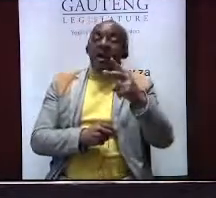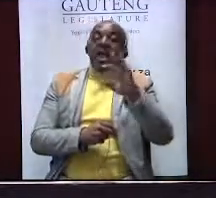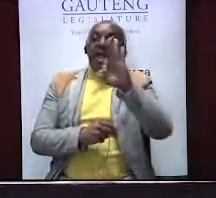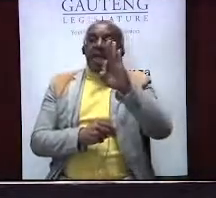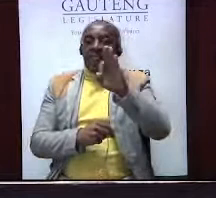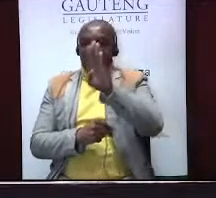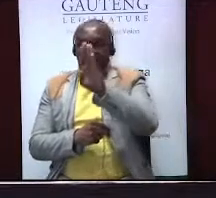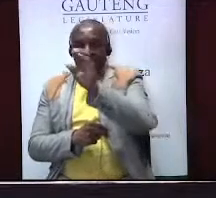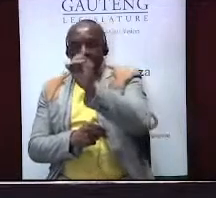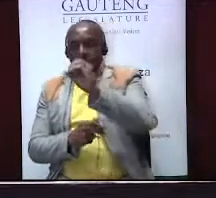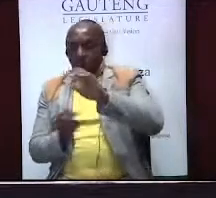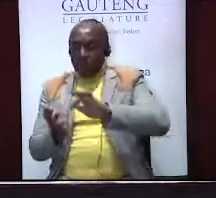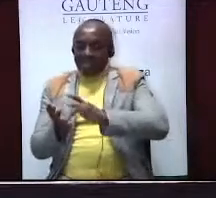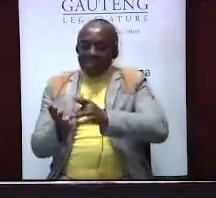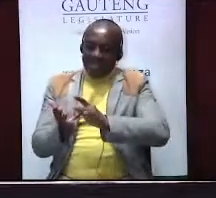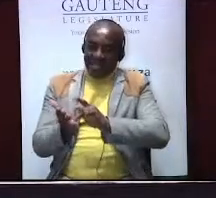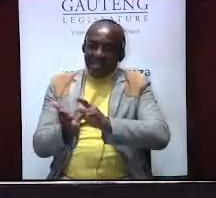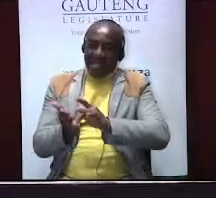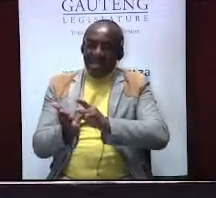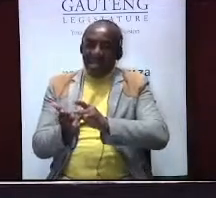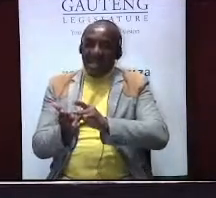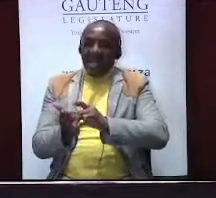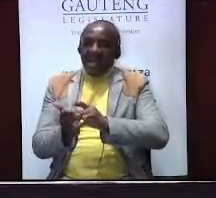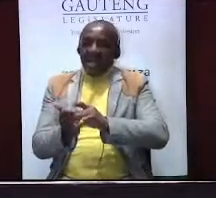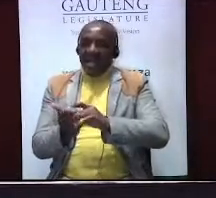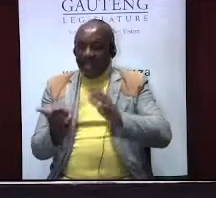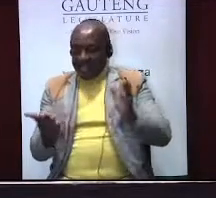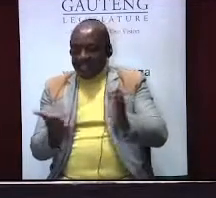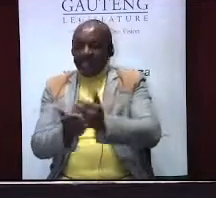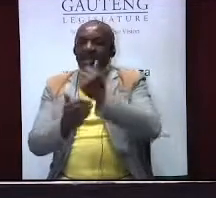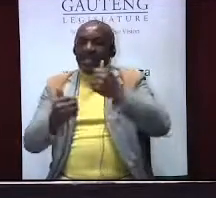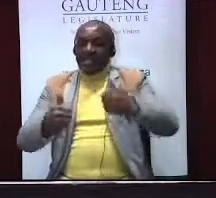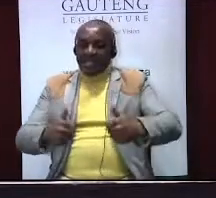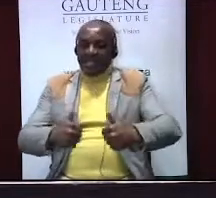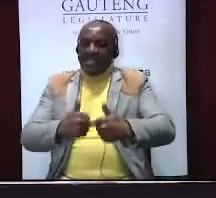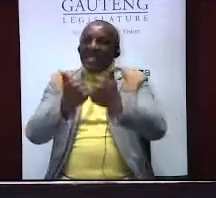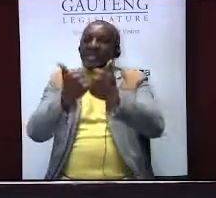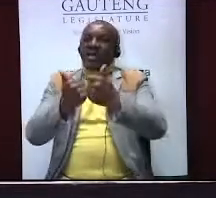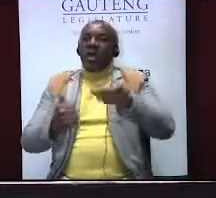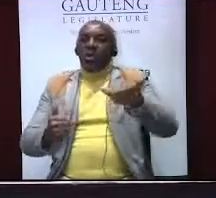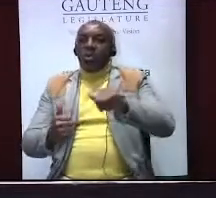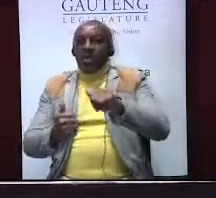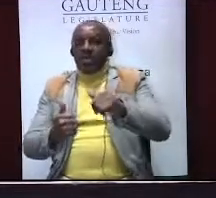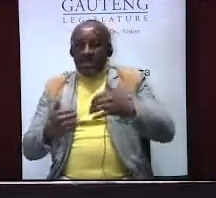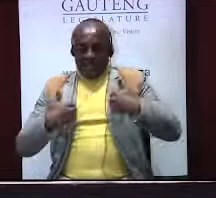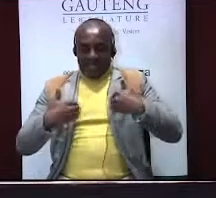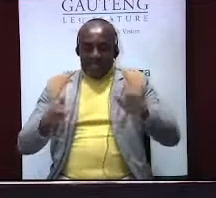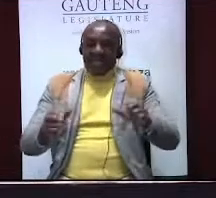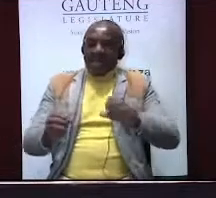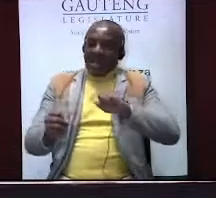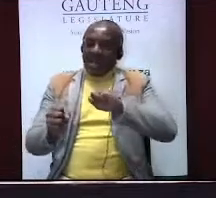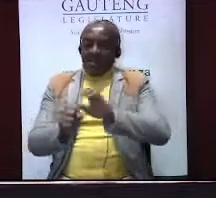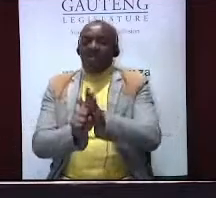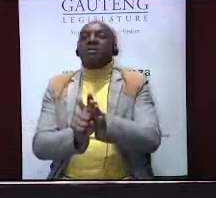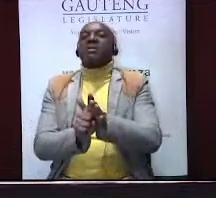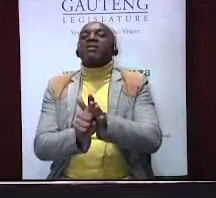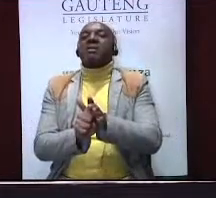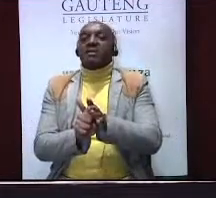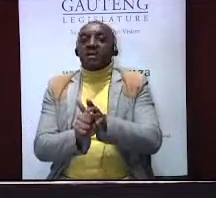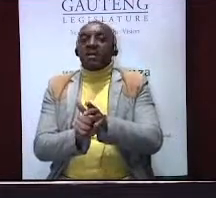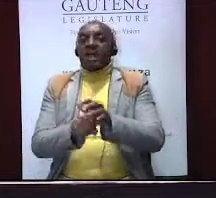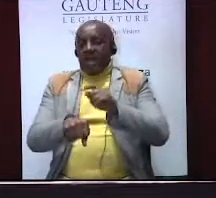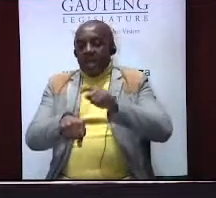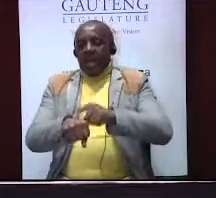sector also taking on the challenges that were brought by COVID. And during